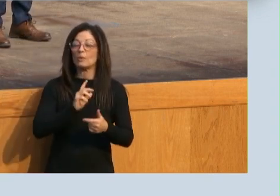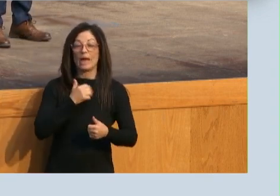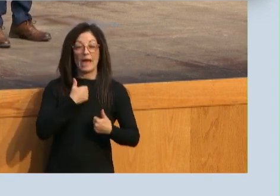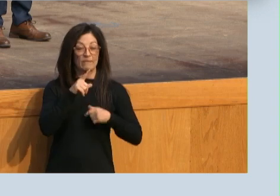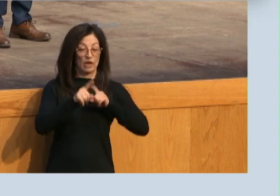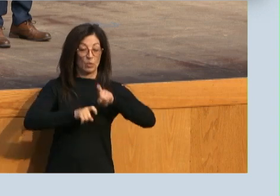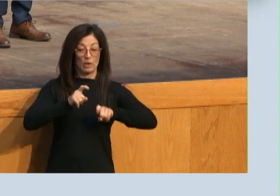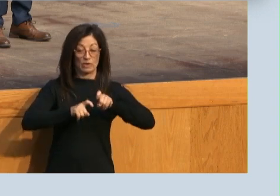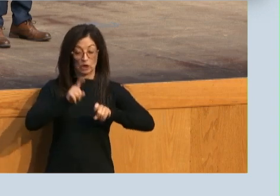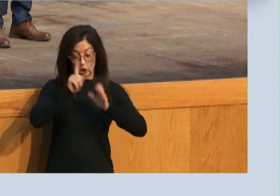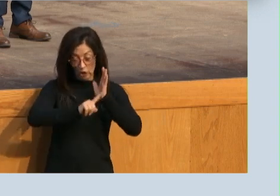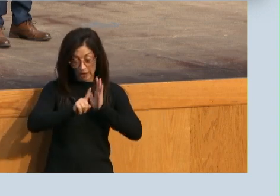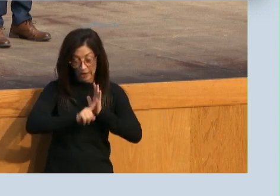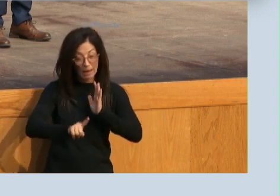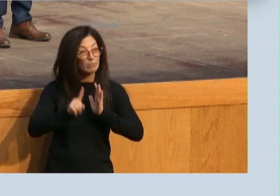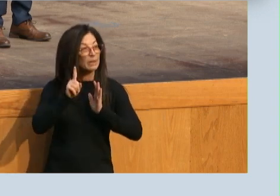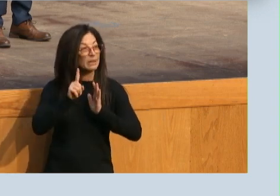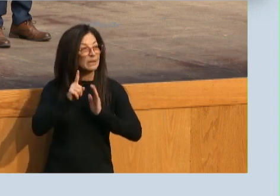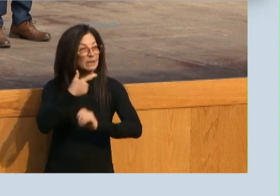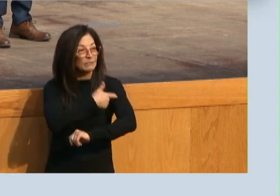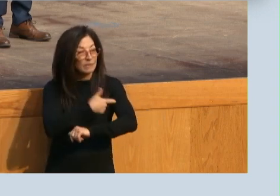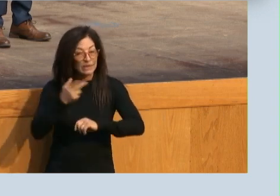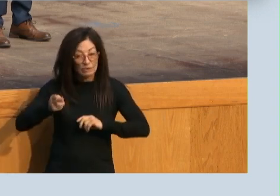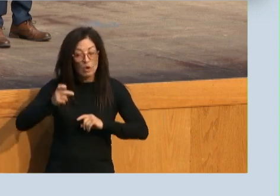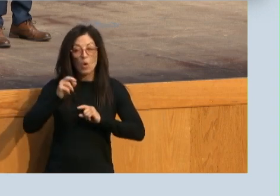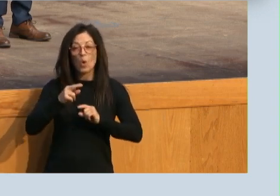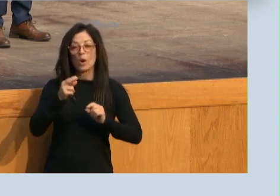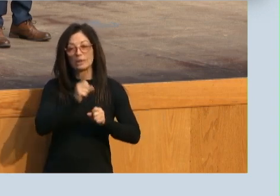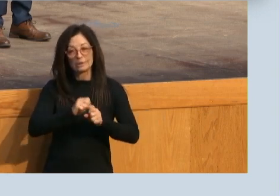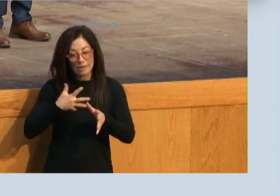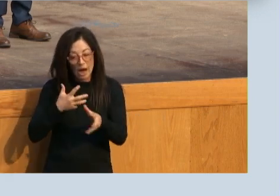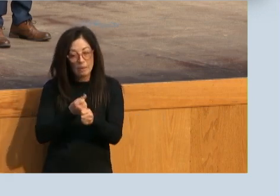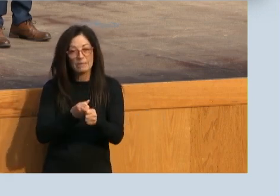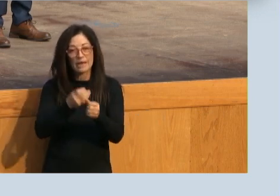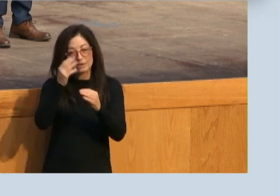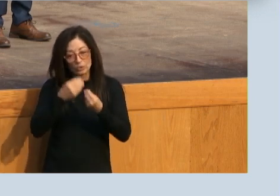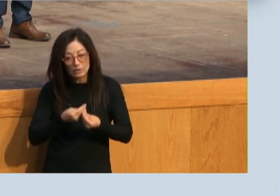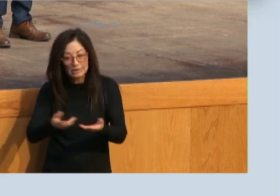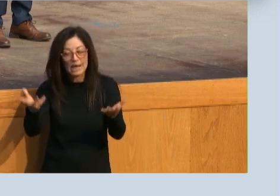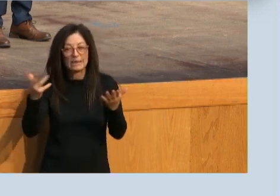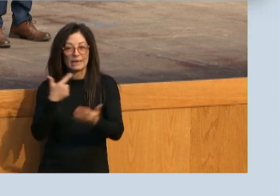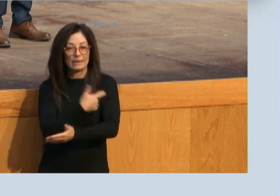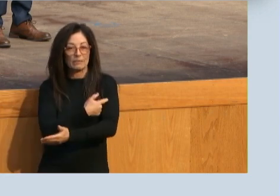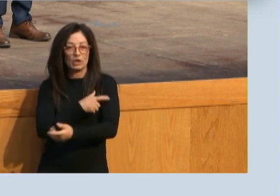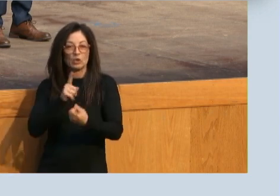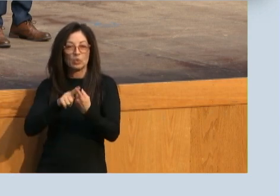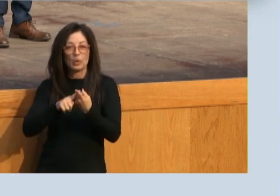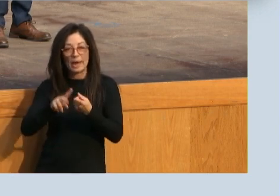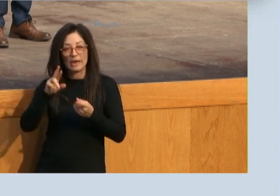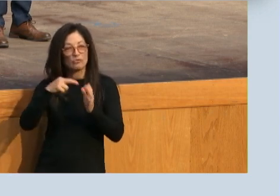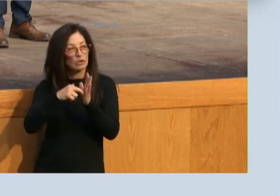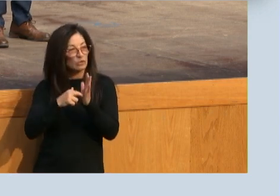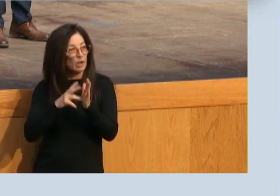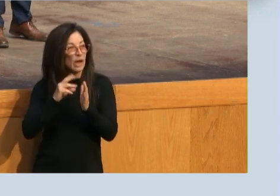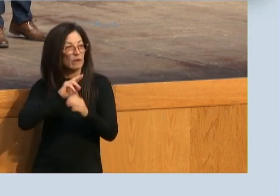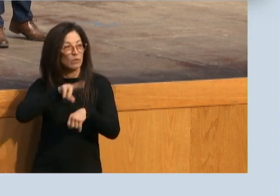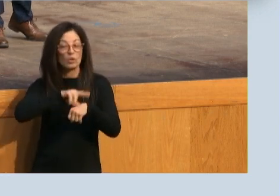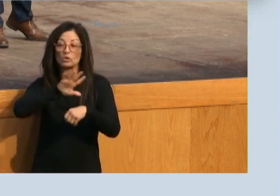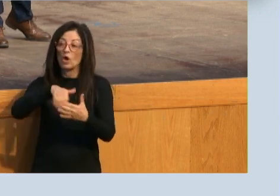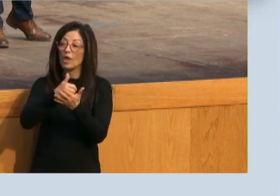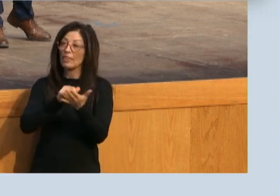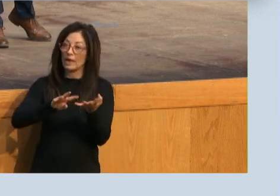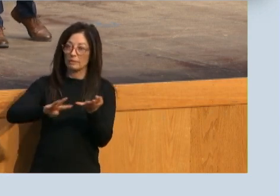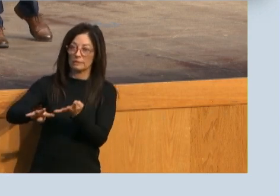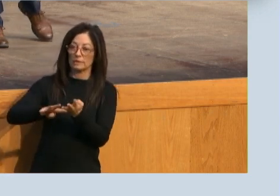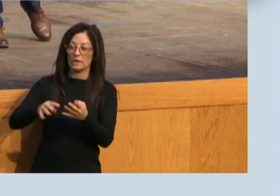up a patient's immunization history or updates sending a patient's vaccination update to a registry. And of course, all of that traffic generates lots